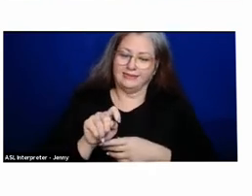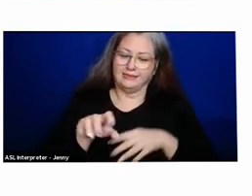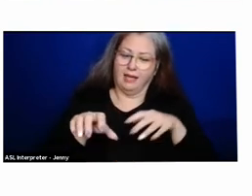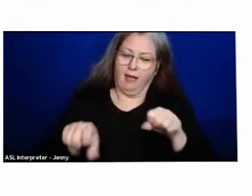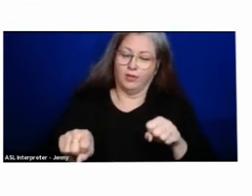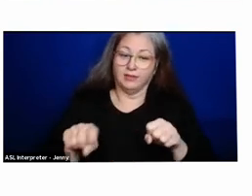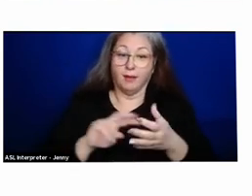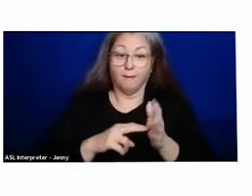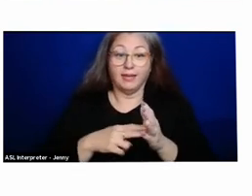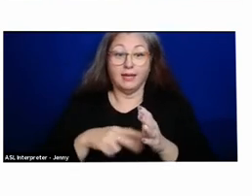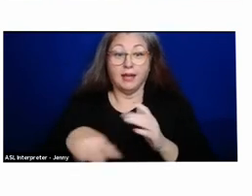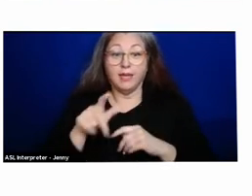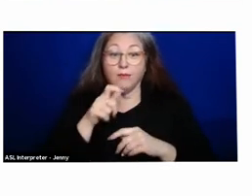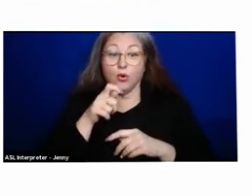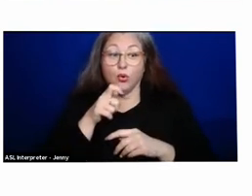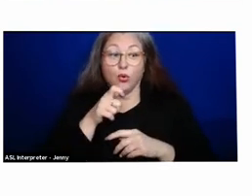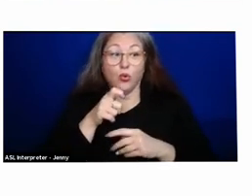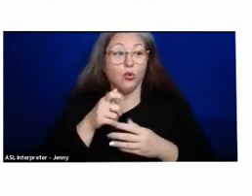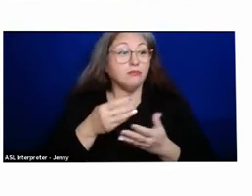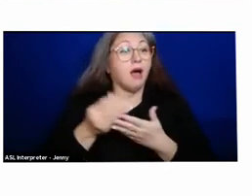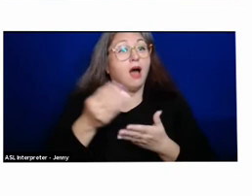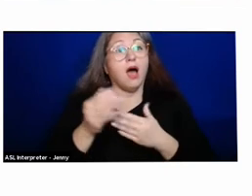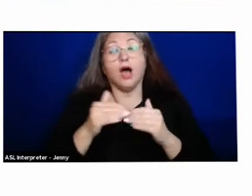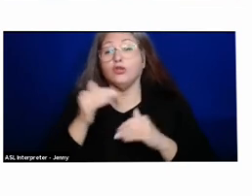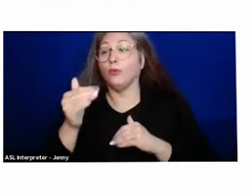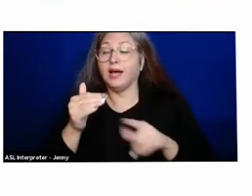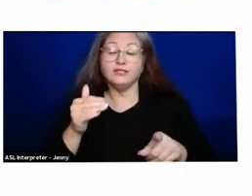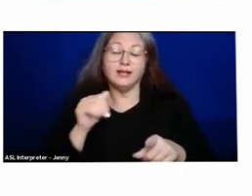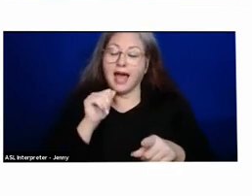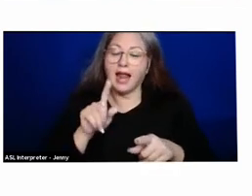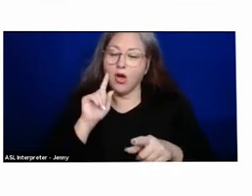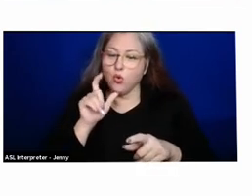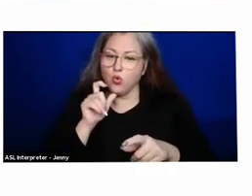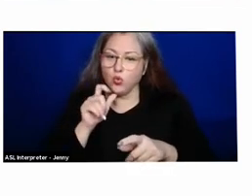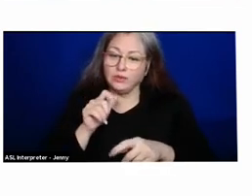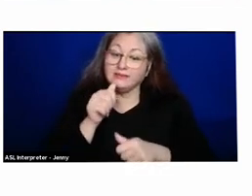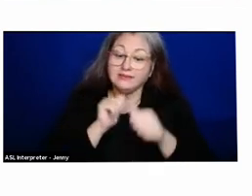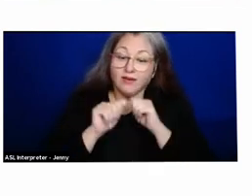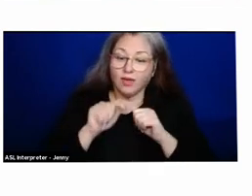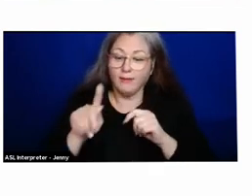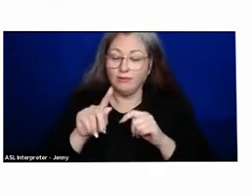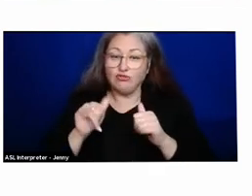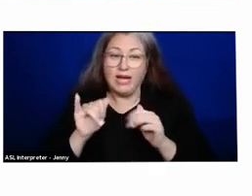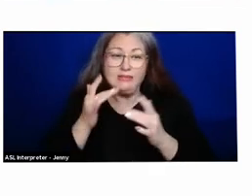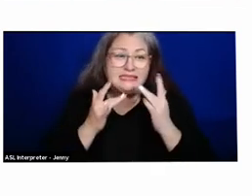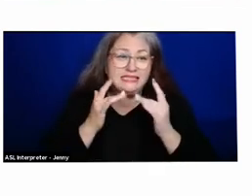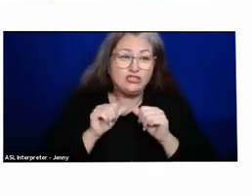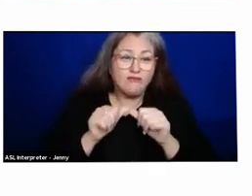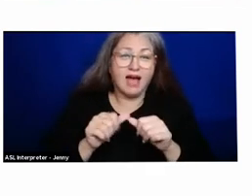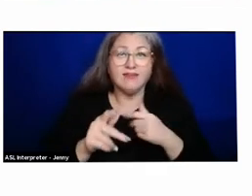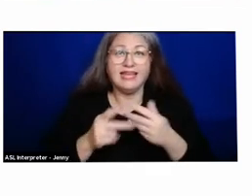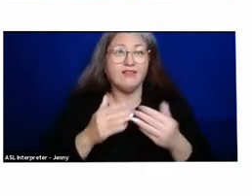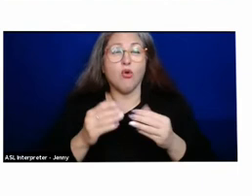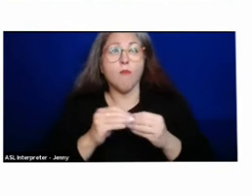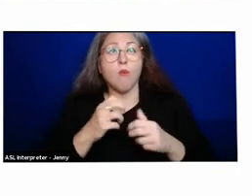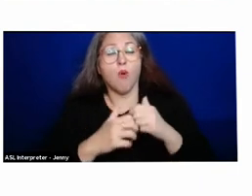those who live a life of excess, but on those who figure out how to survive despite being dumped on. What Consumanto